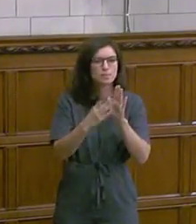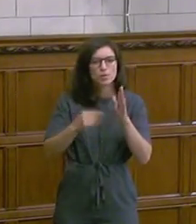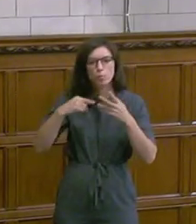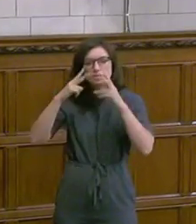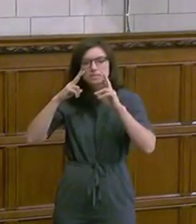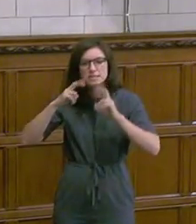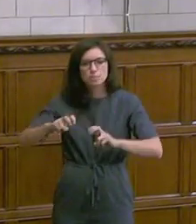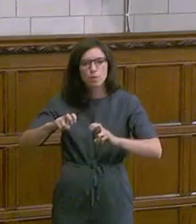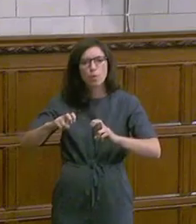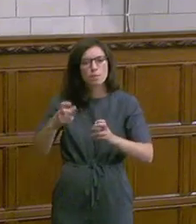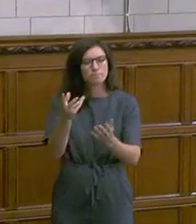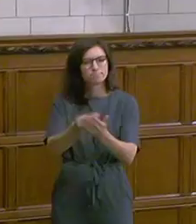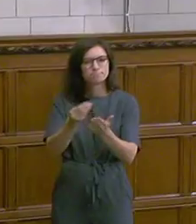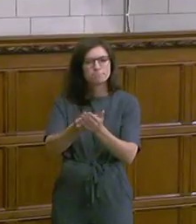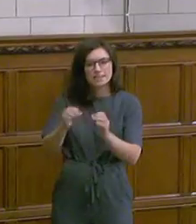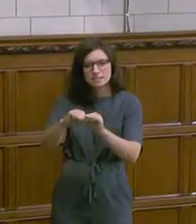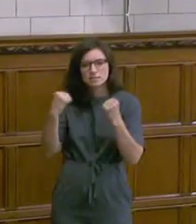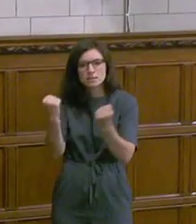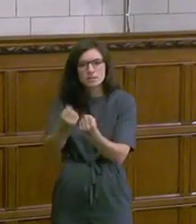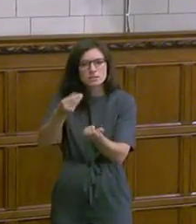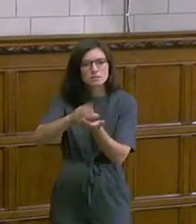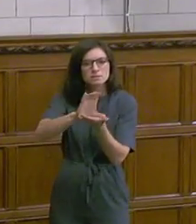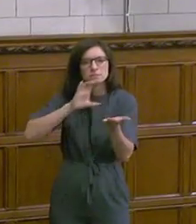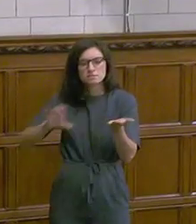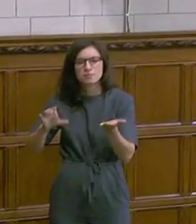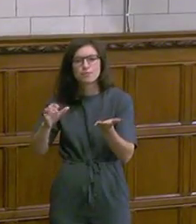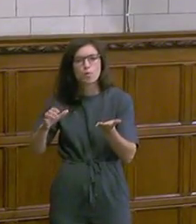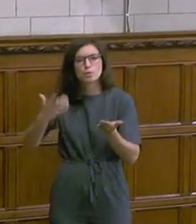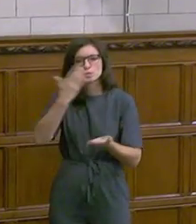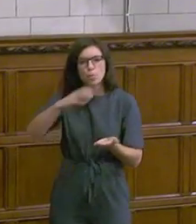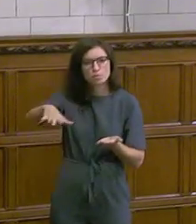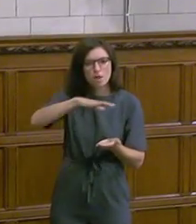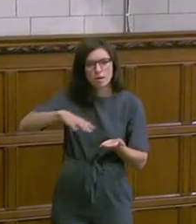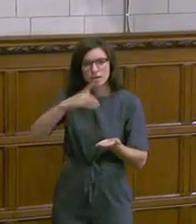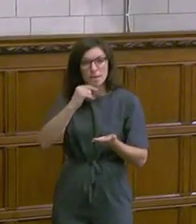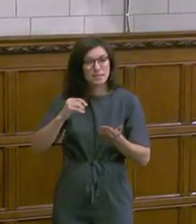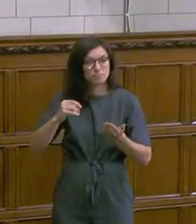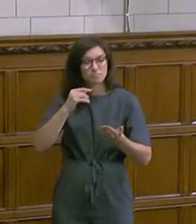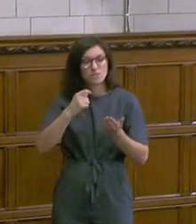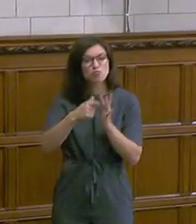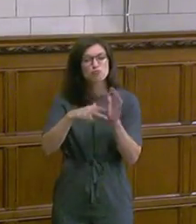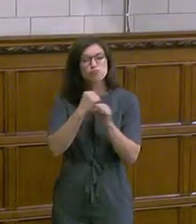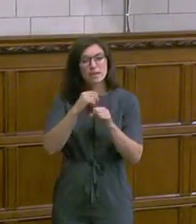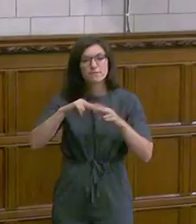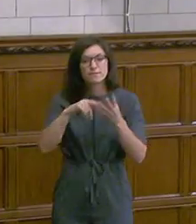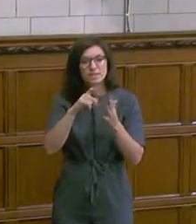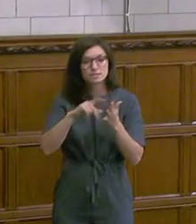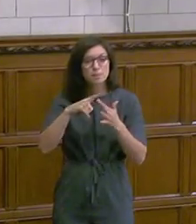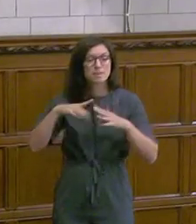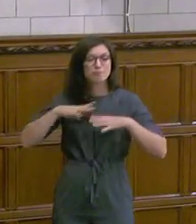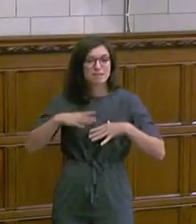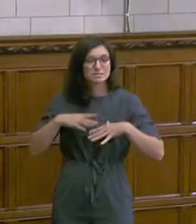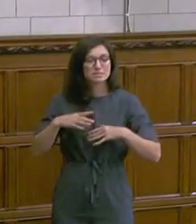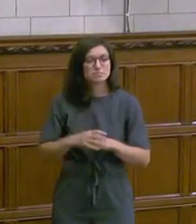the ring fence on the school's block can be relaxed or removed. The national funding formula means that 99.5%